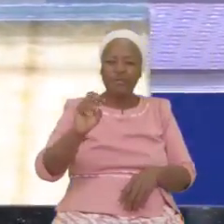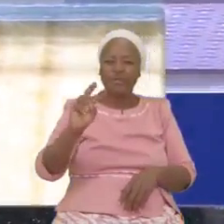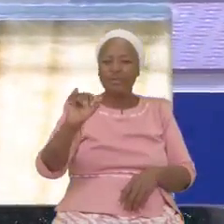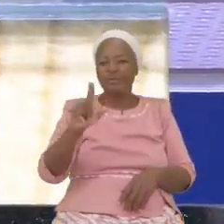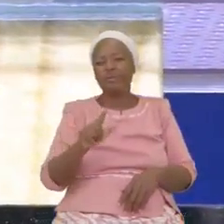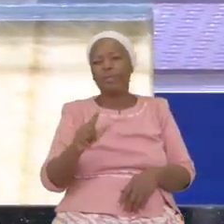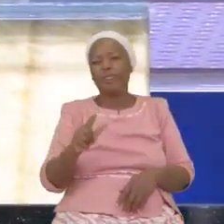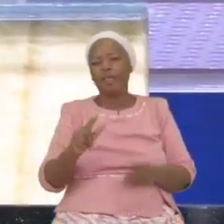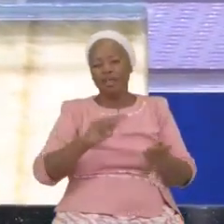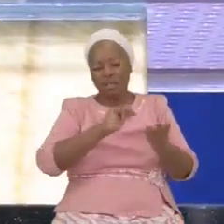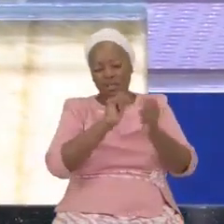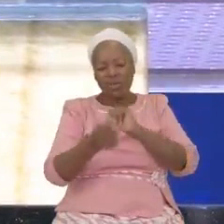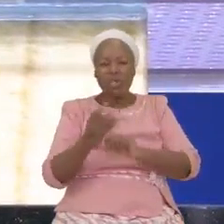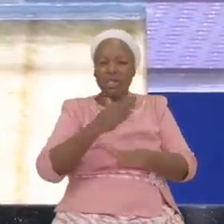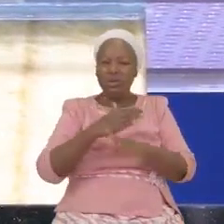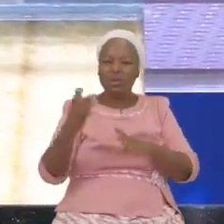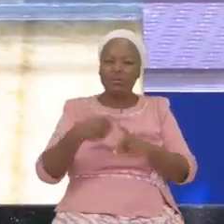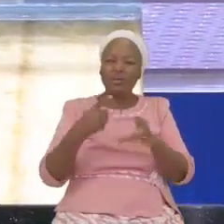Turn away from the world.